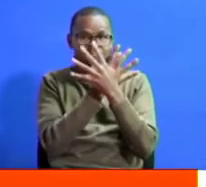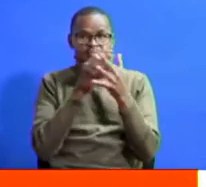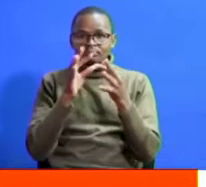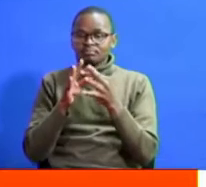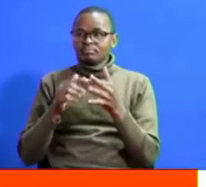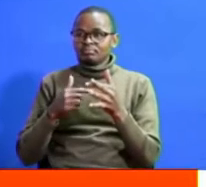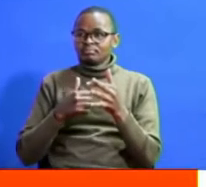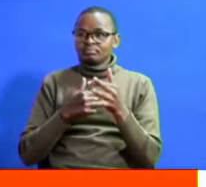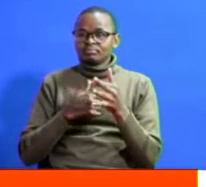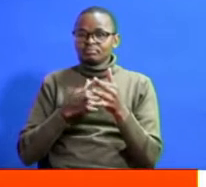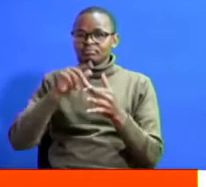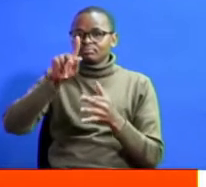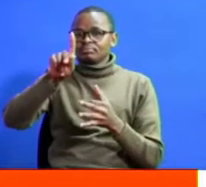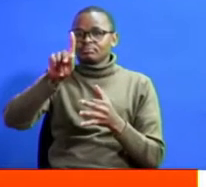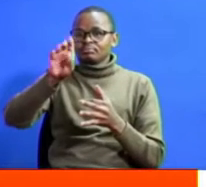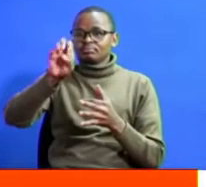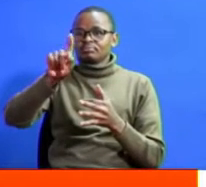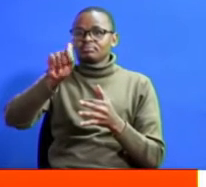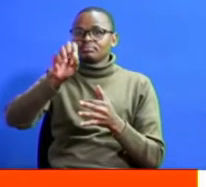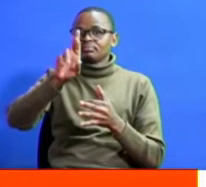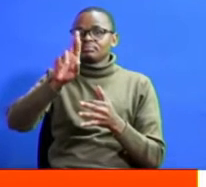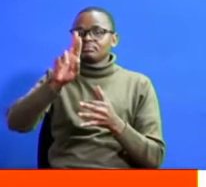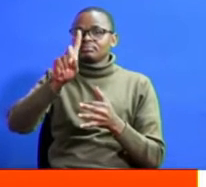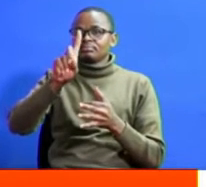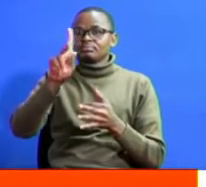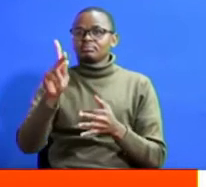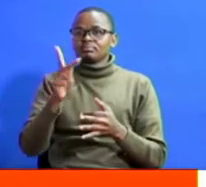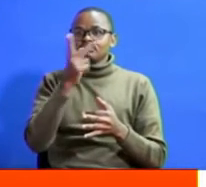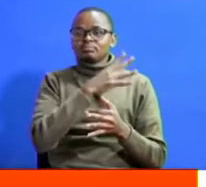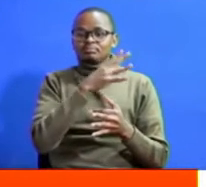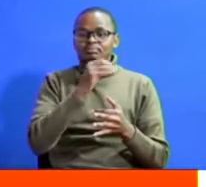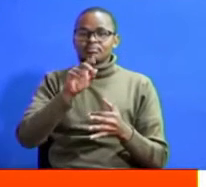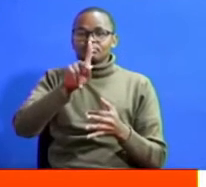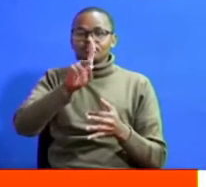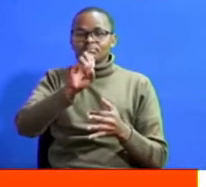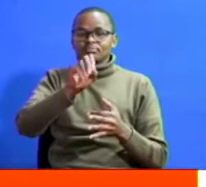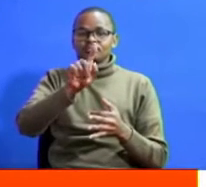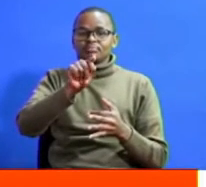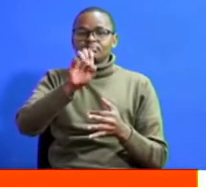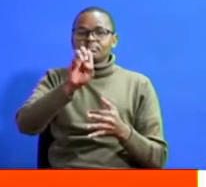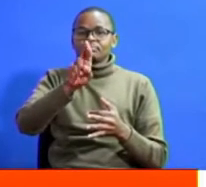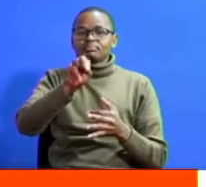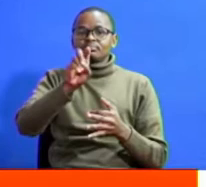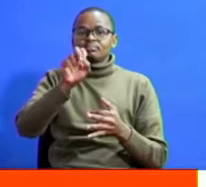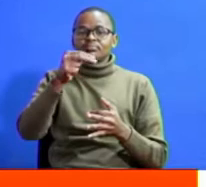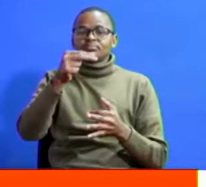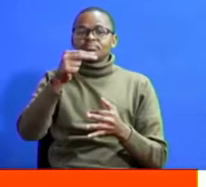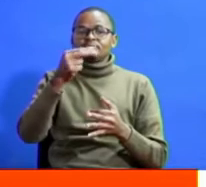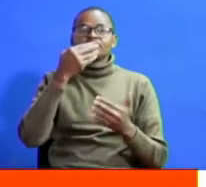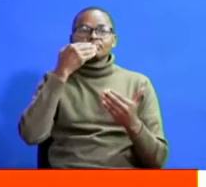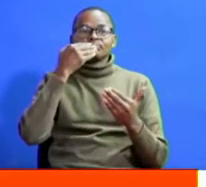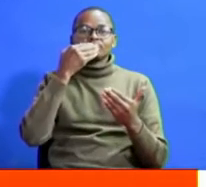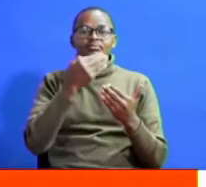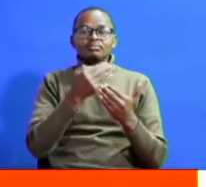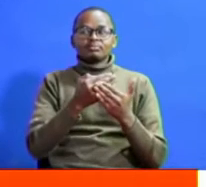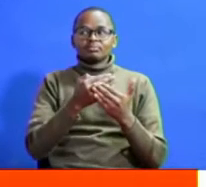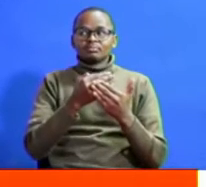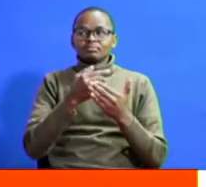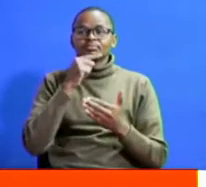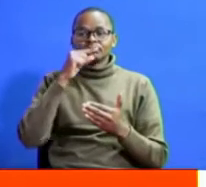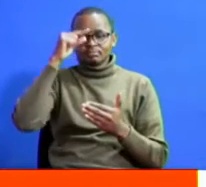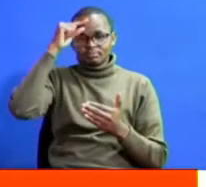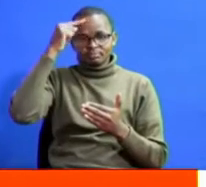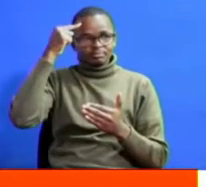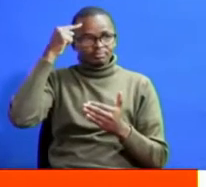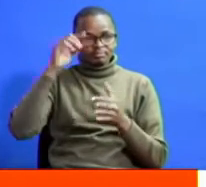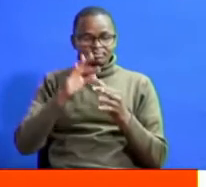is Calvin Keter, a youth leader in Kenya Kwanza, and Kotonde Kotonde, who is a political analyst. Thank you so much, gentlemen, for joining us